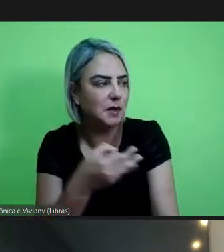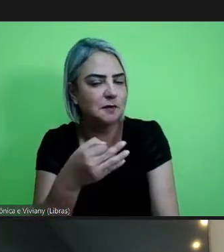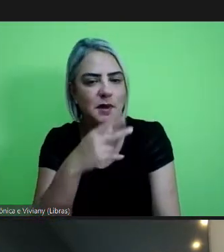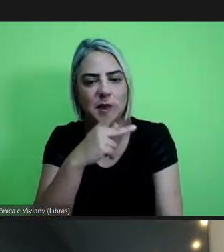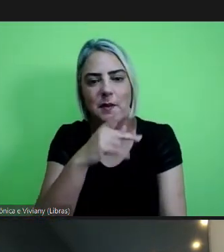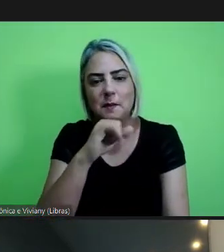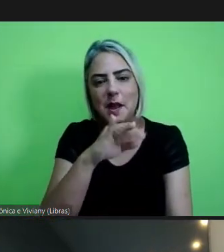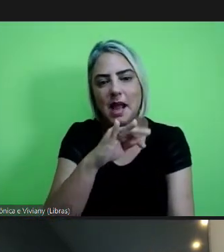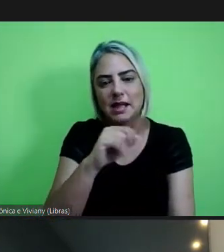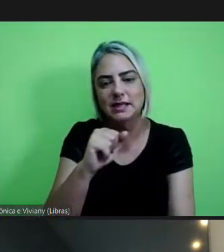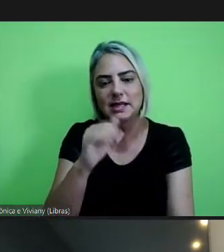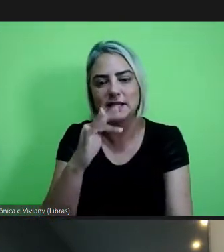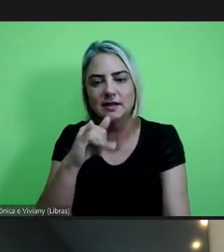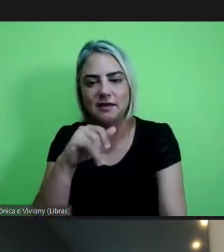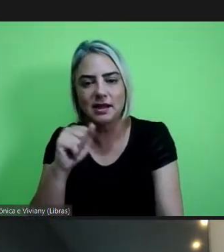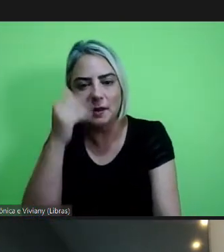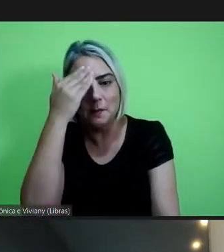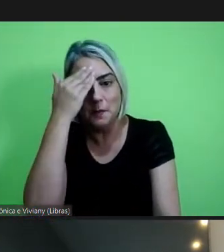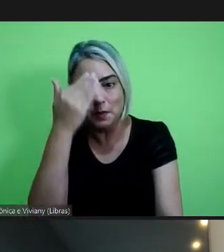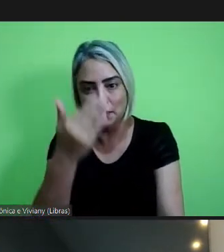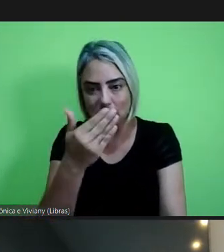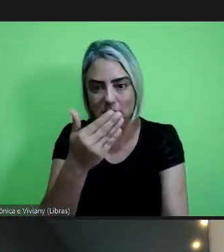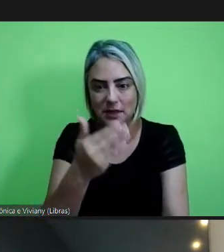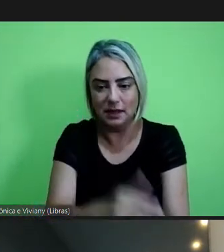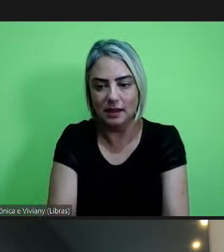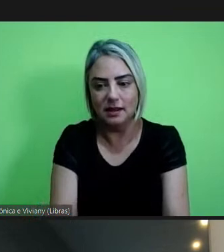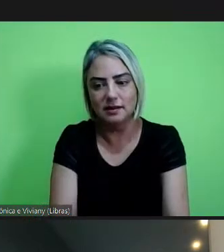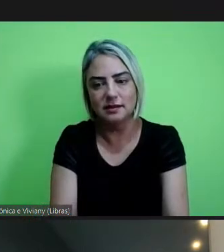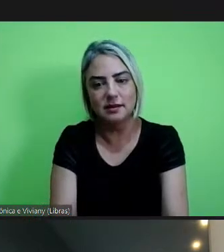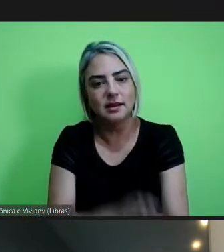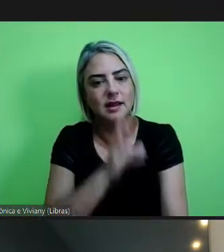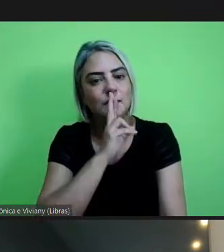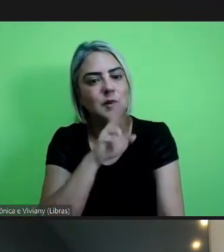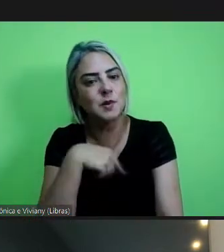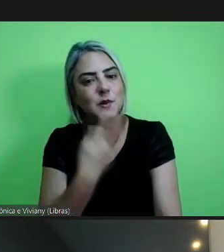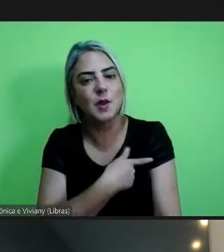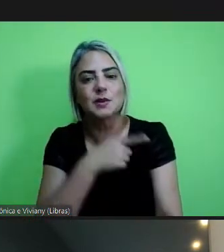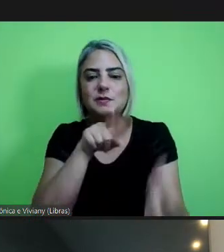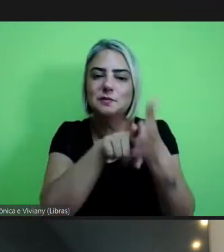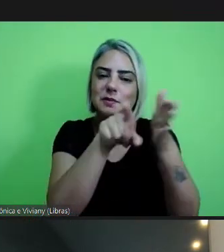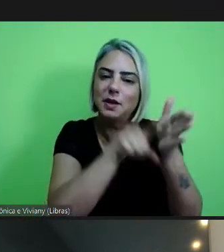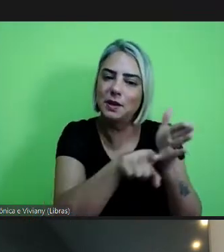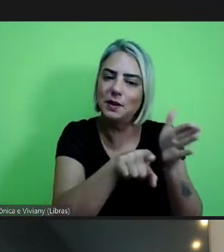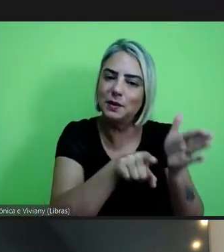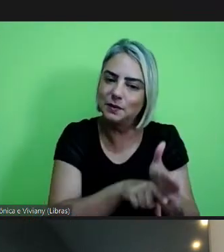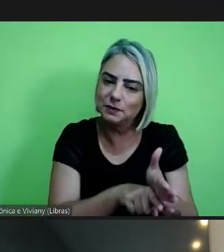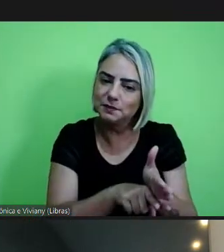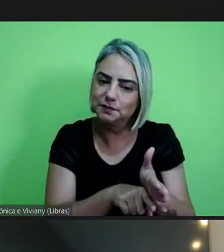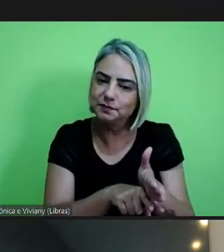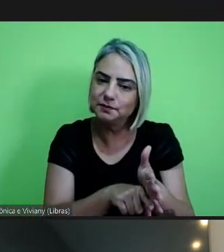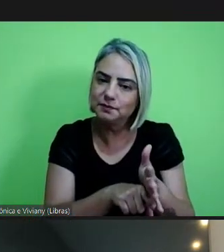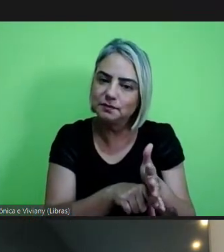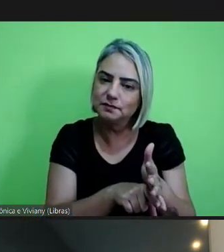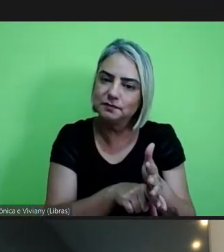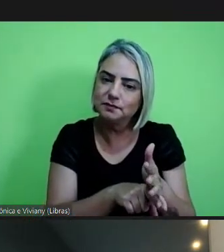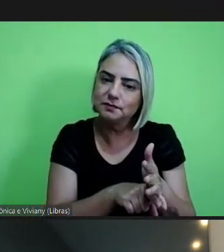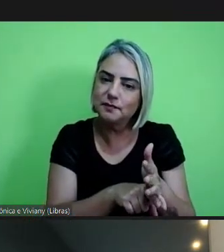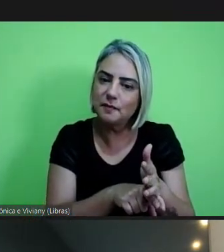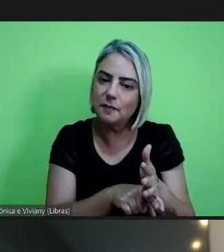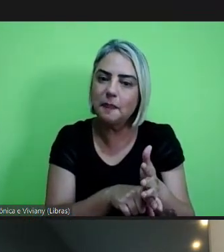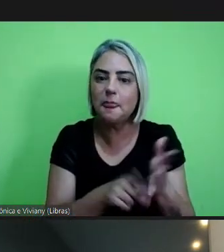Patrícia, Fernanda. Perfect, Patricia. Fernanda, thank you very much for answering our questions.